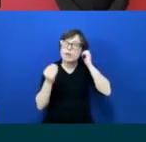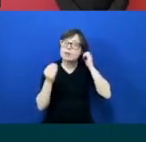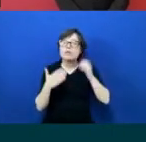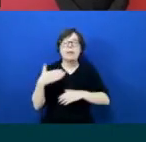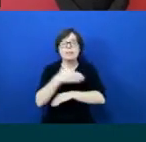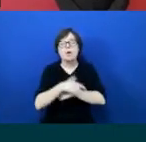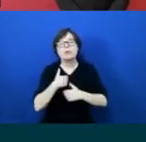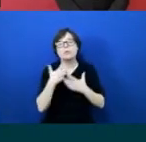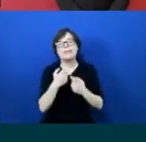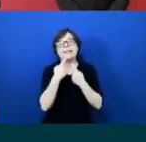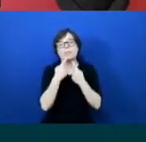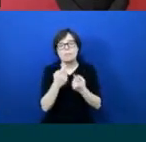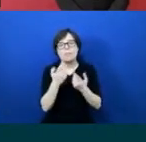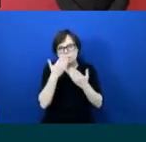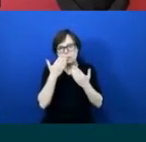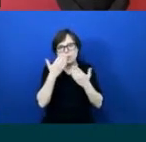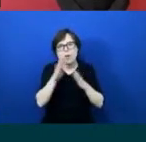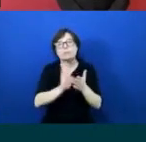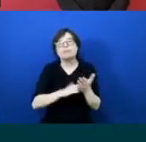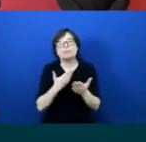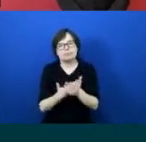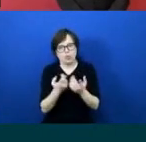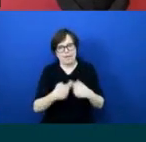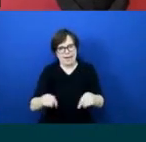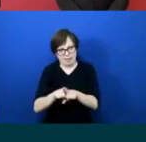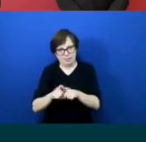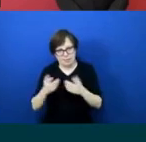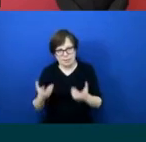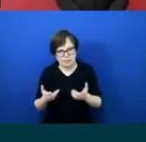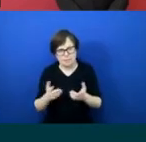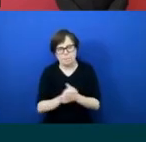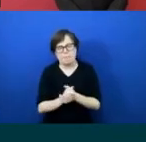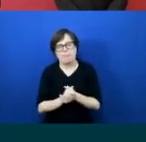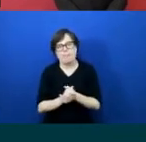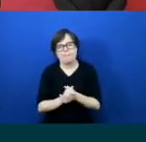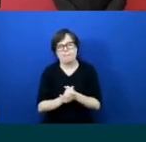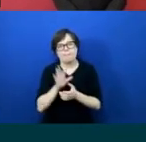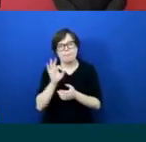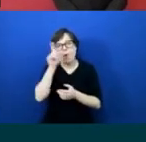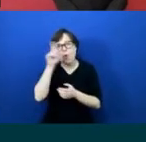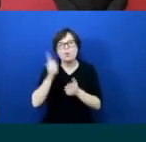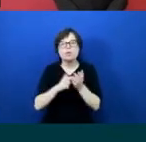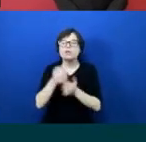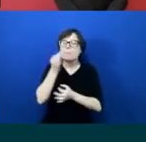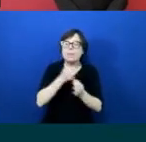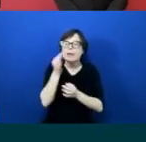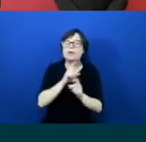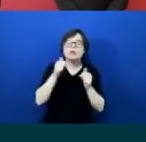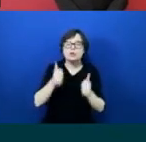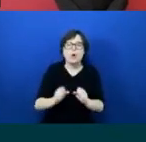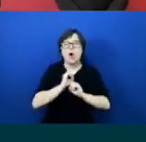implementation examples, because of course you will be asking, okay, so what happened? It's not easier with the